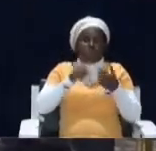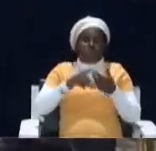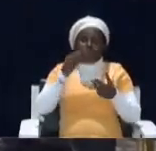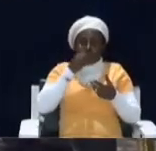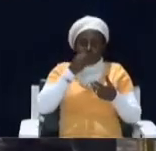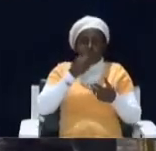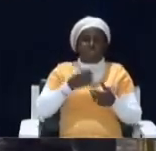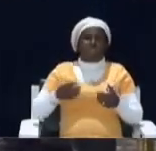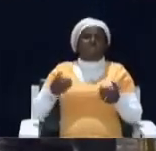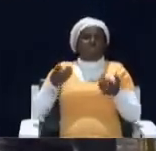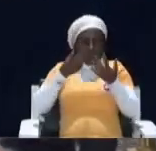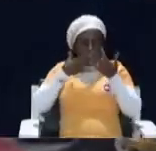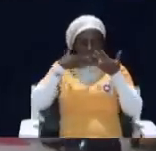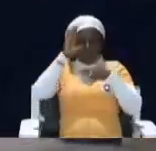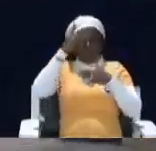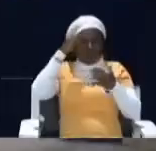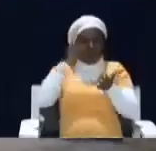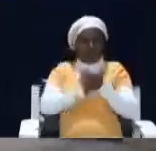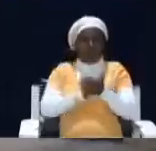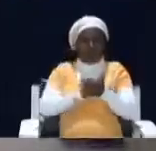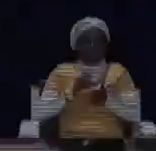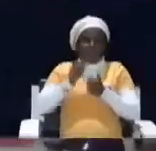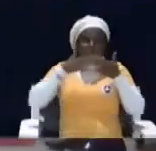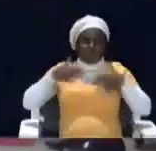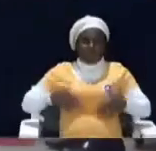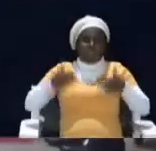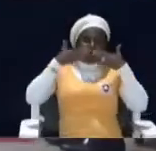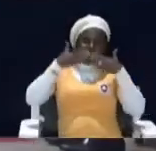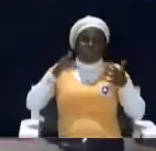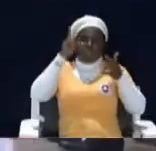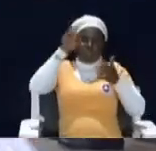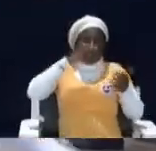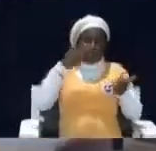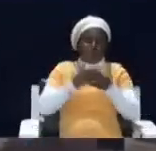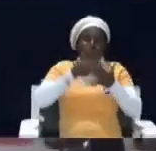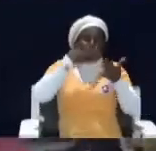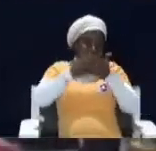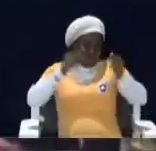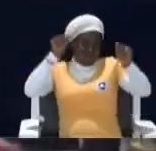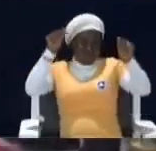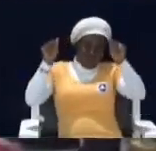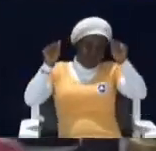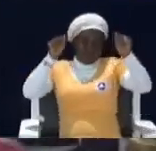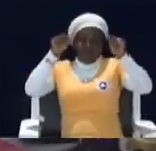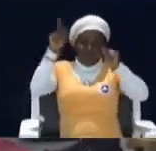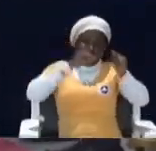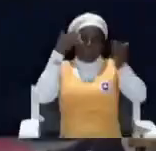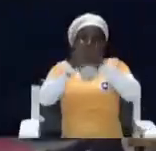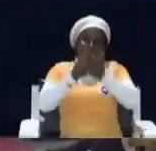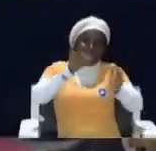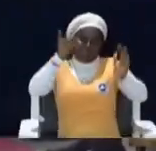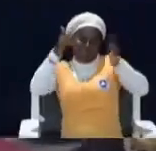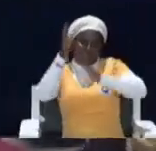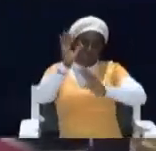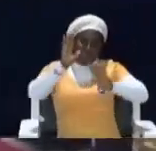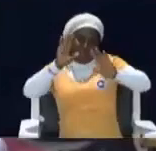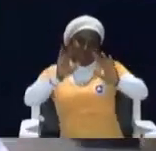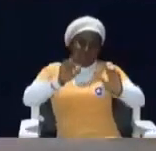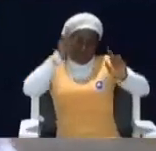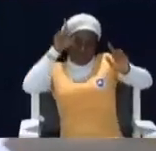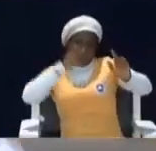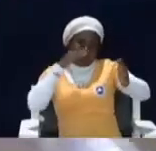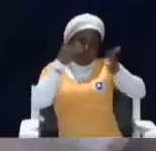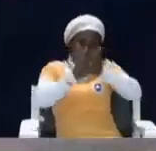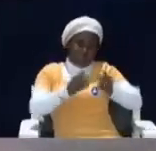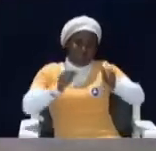to testify. Everybody testify, you are good. Do what do you are do,